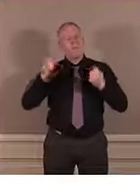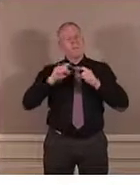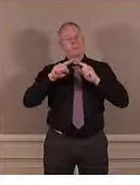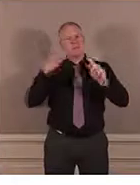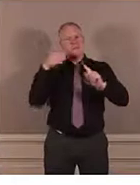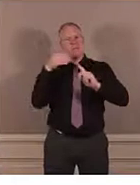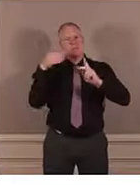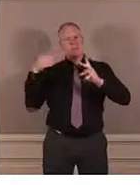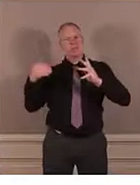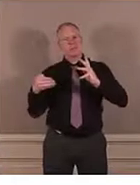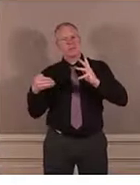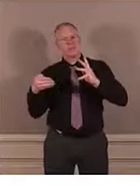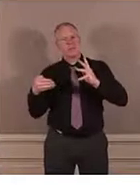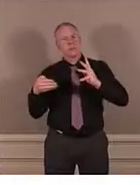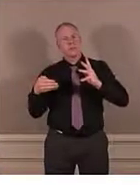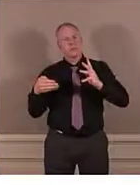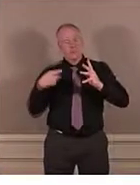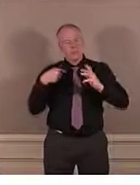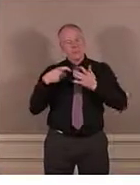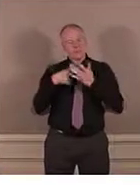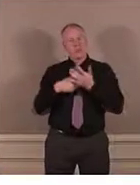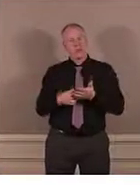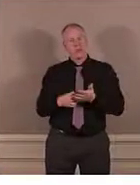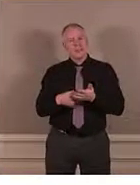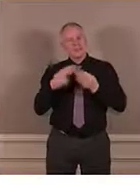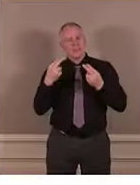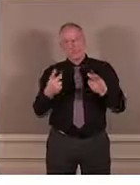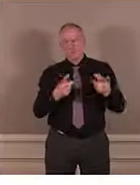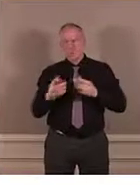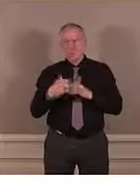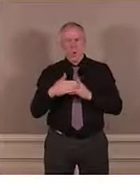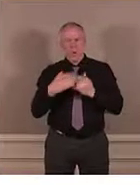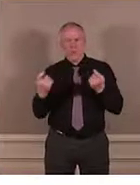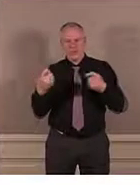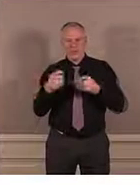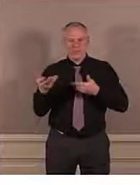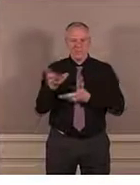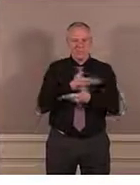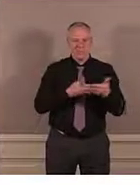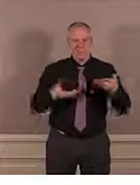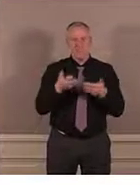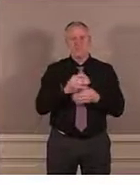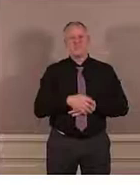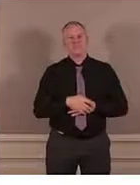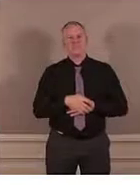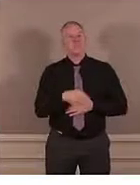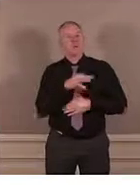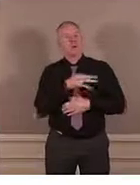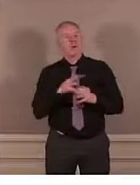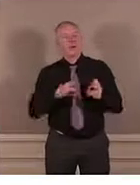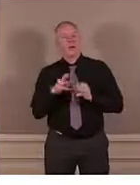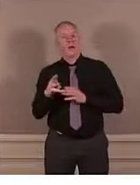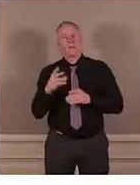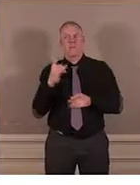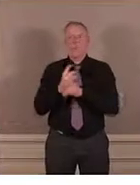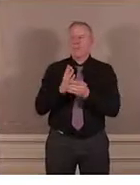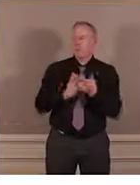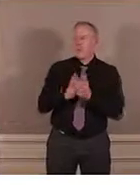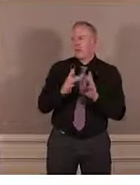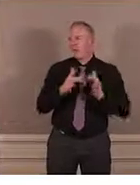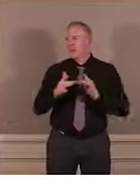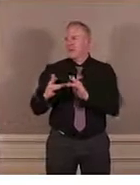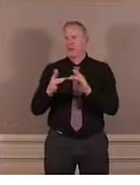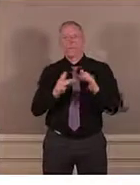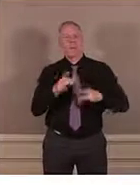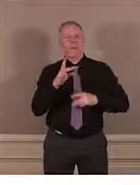approaches as well, and we would suggest that sort of thing needs to be shared. Good practice is also shared through networking and contacts